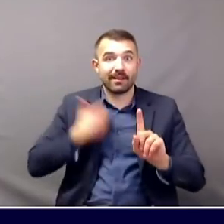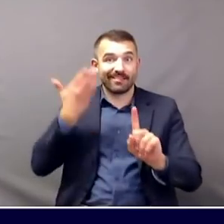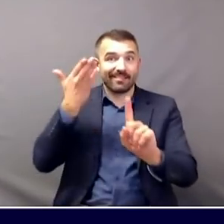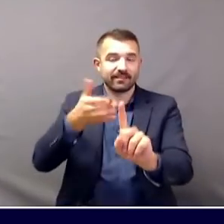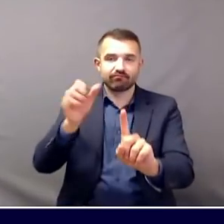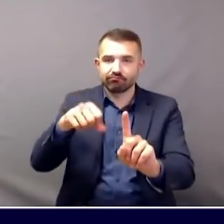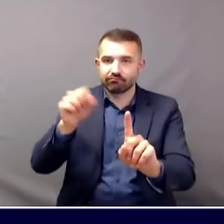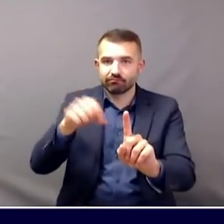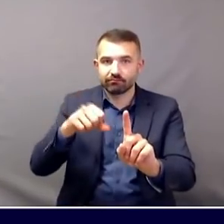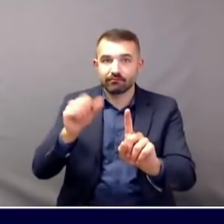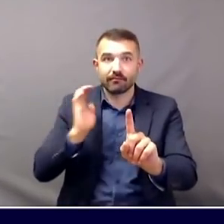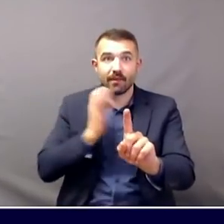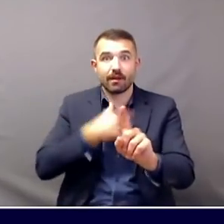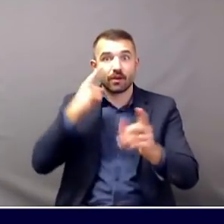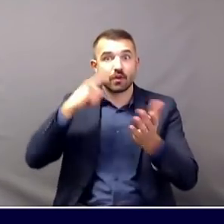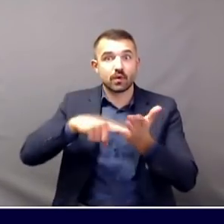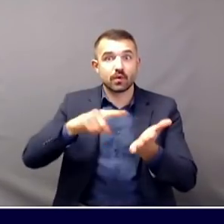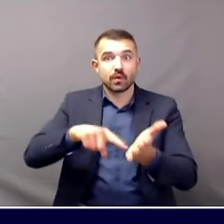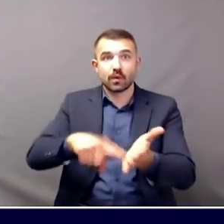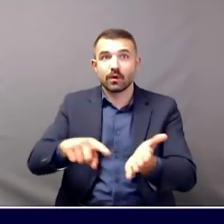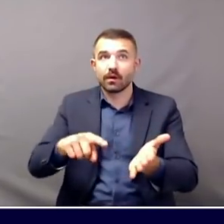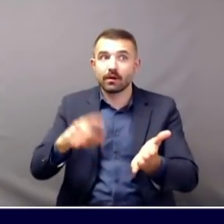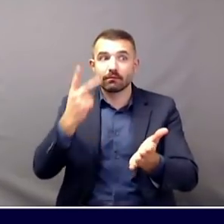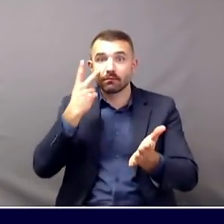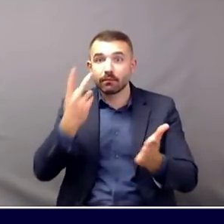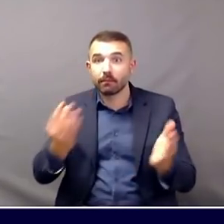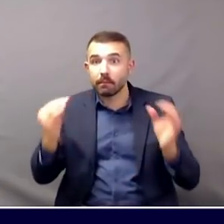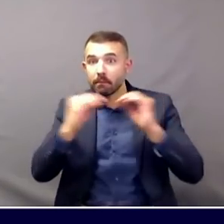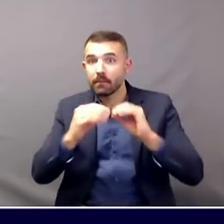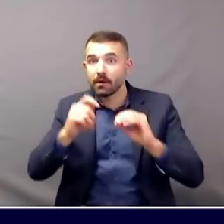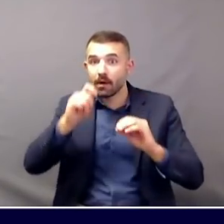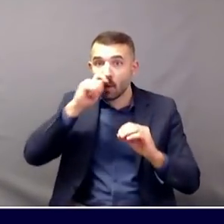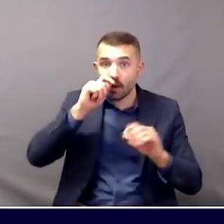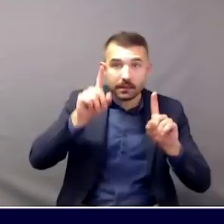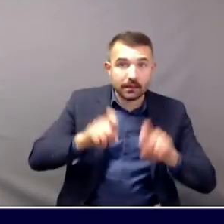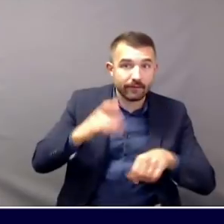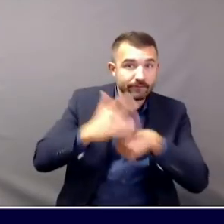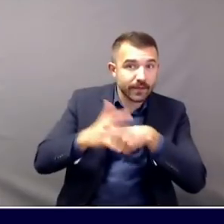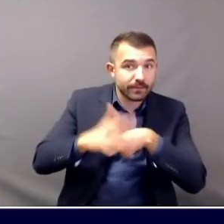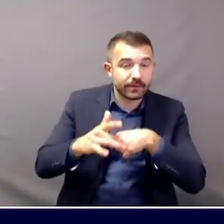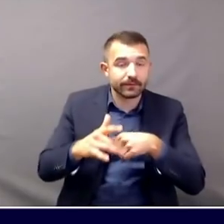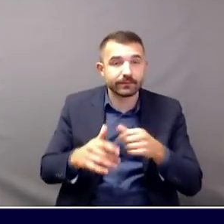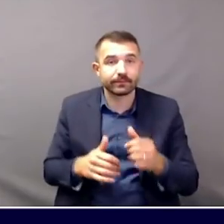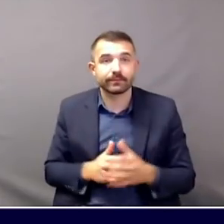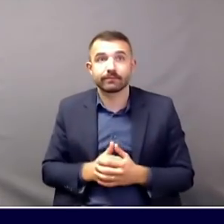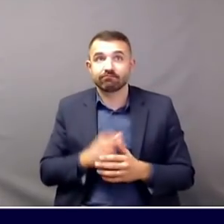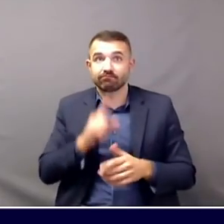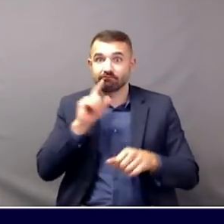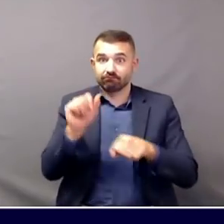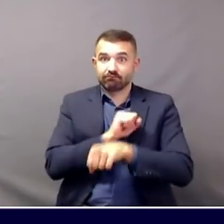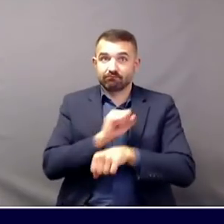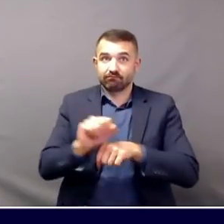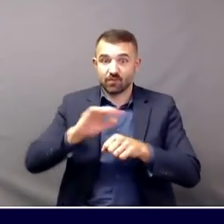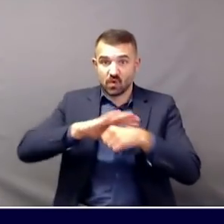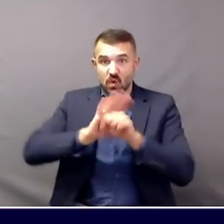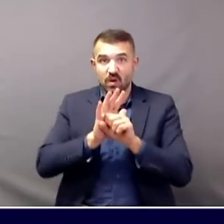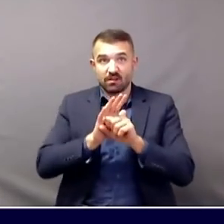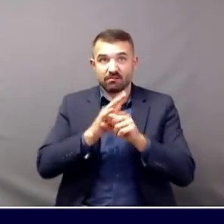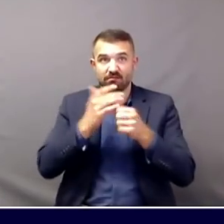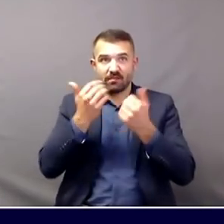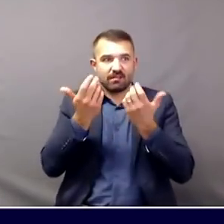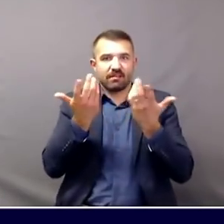is everywhere. And this is yet another reminder of how far and wide it can reach. Thank